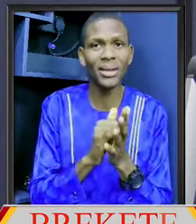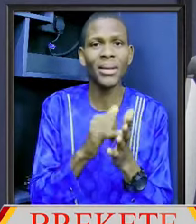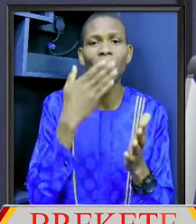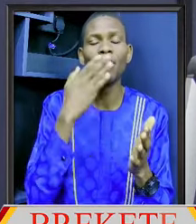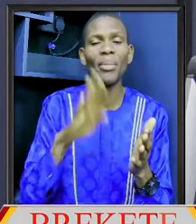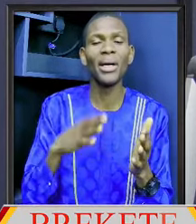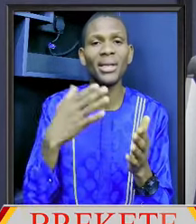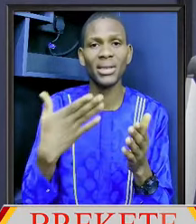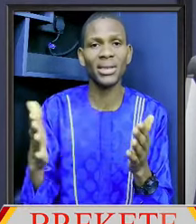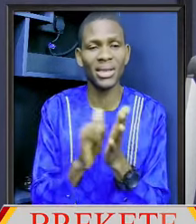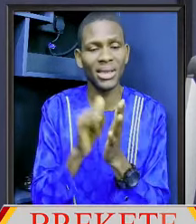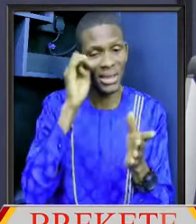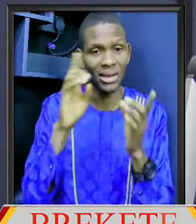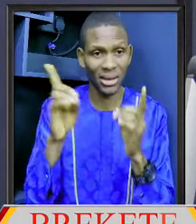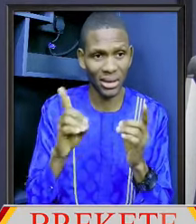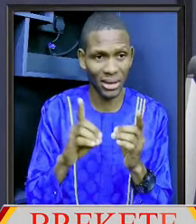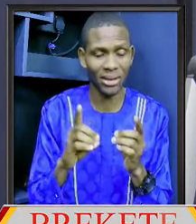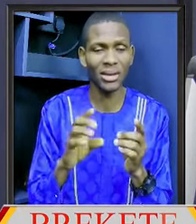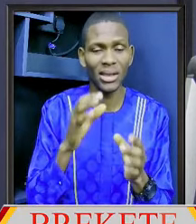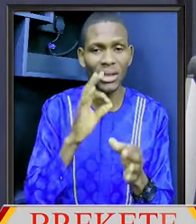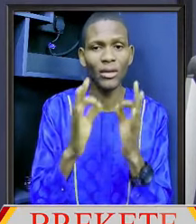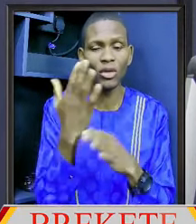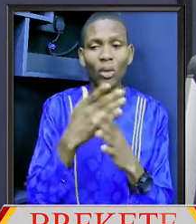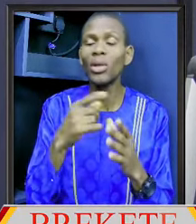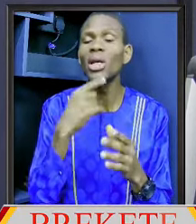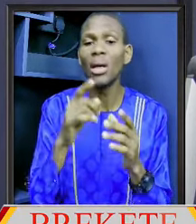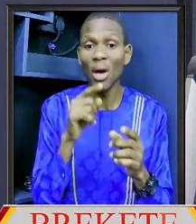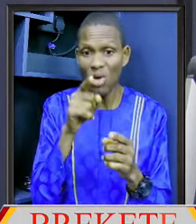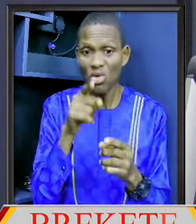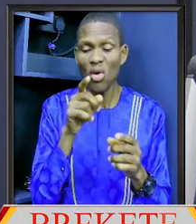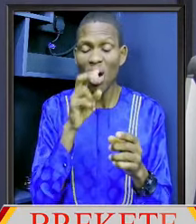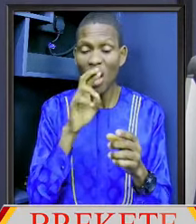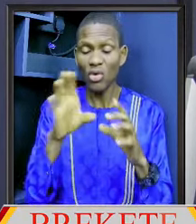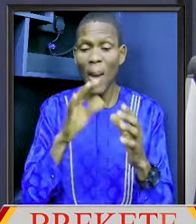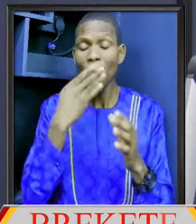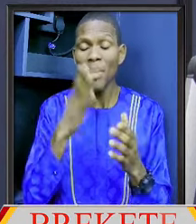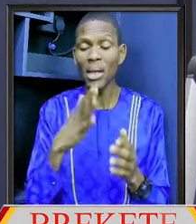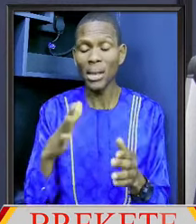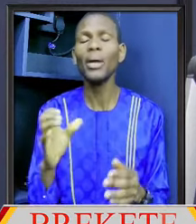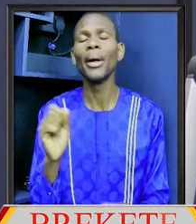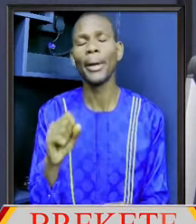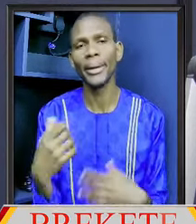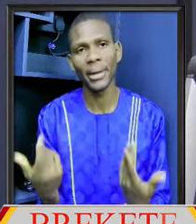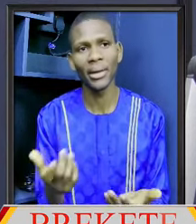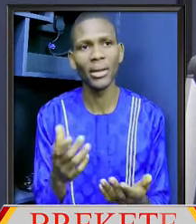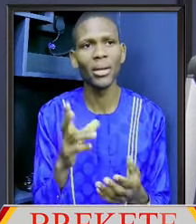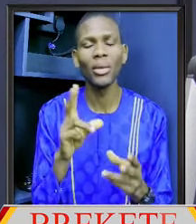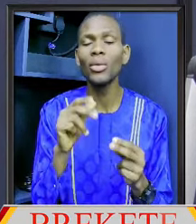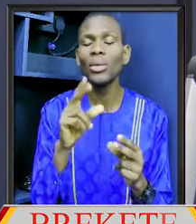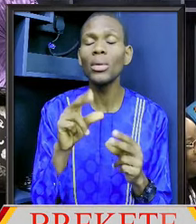Oh, somebody go talk, so you dey do bad thing. I may not be human being, am I a prophet?